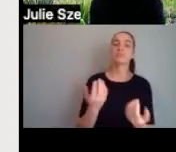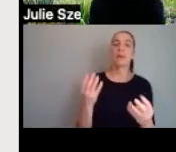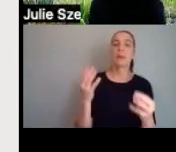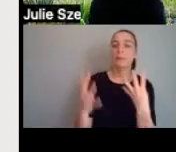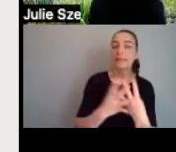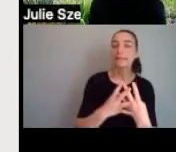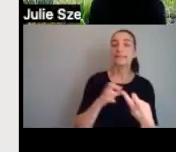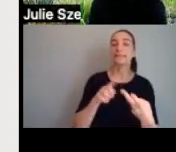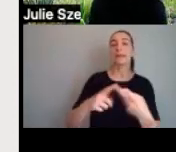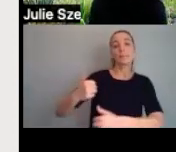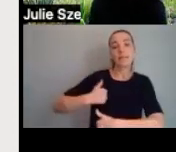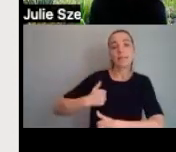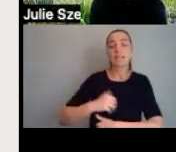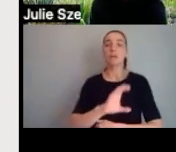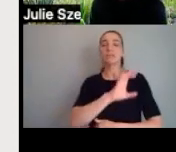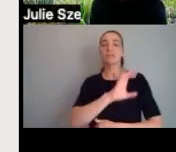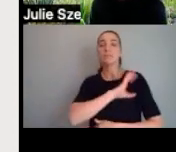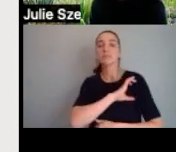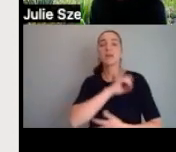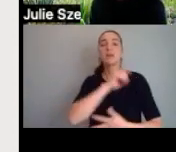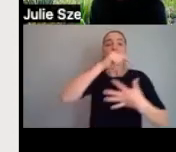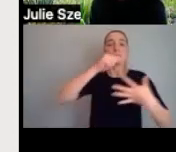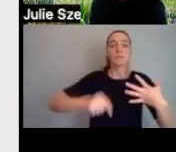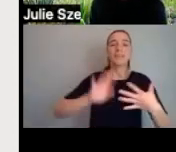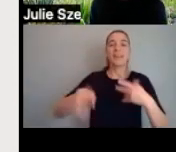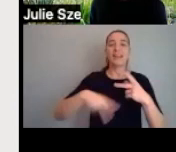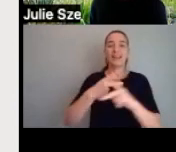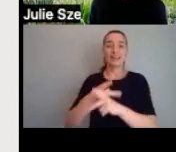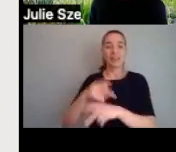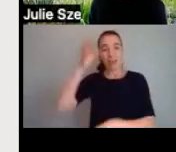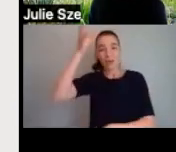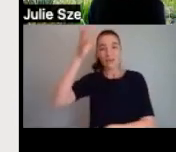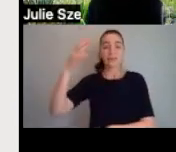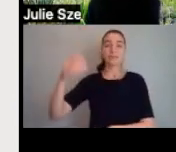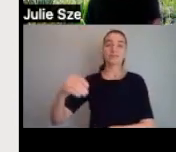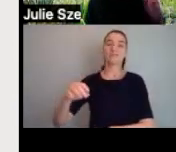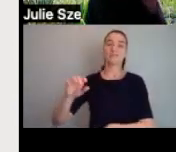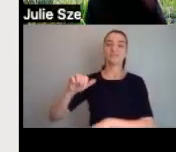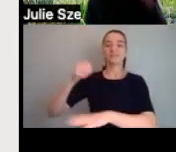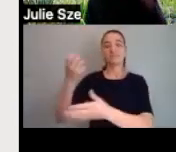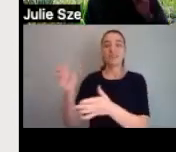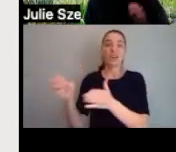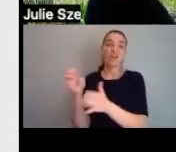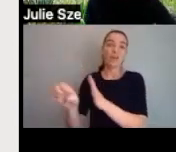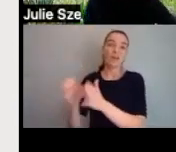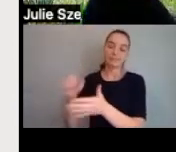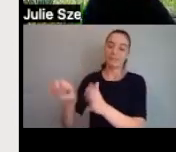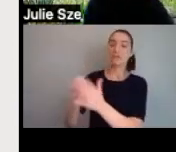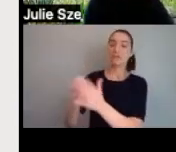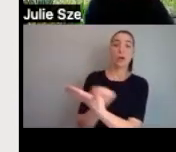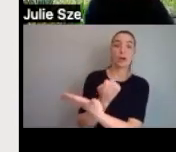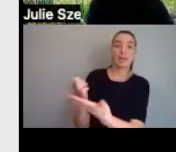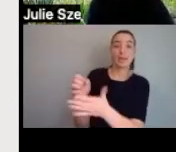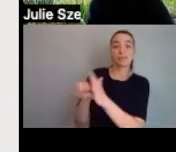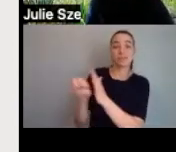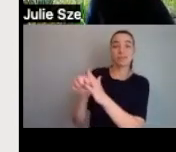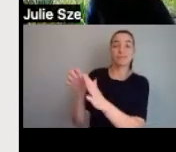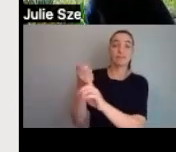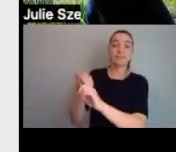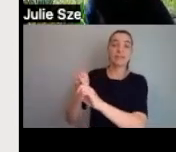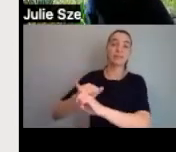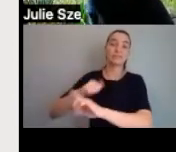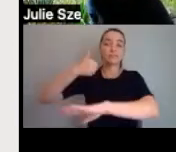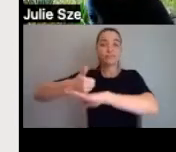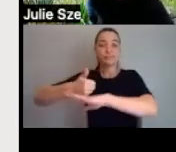bring us into a emancipatory future. So today's questions, um, very simply put are what is